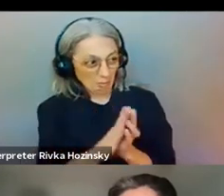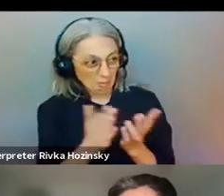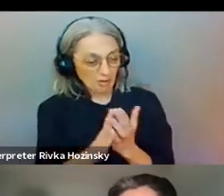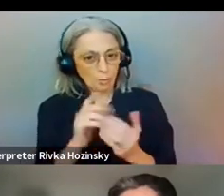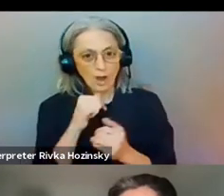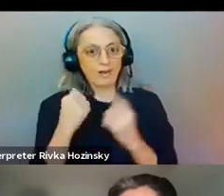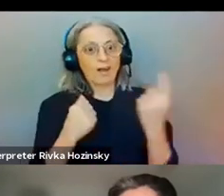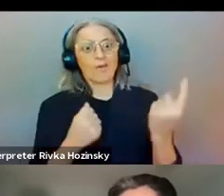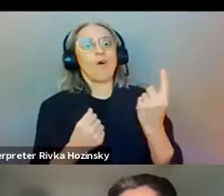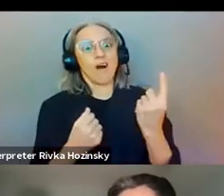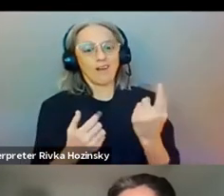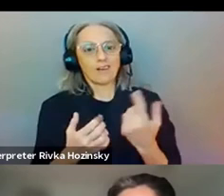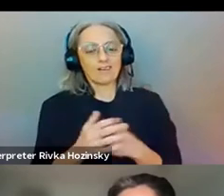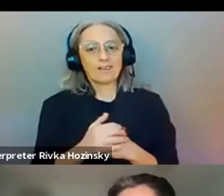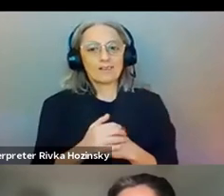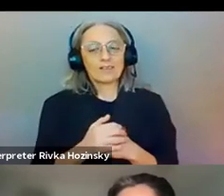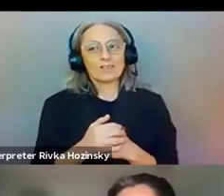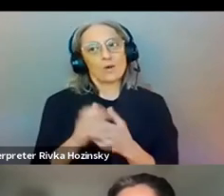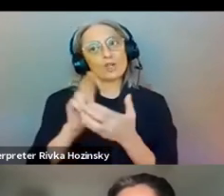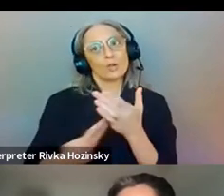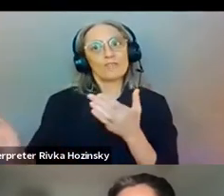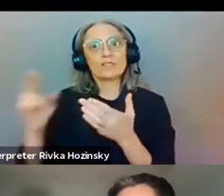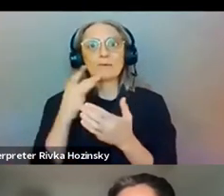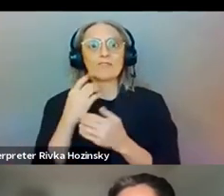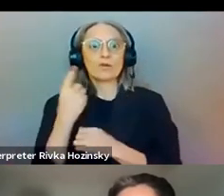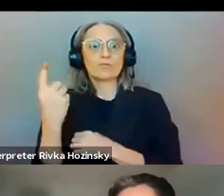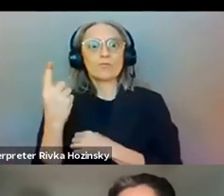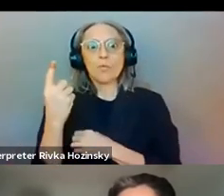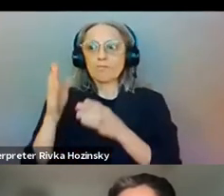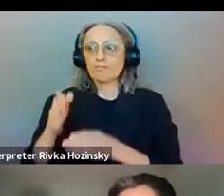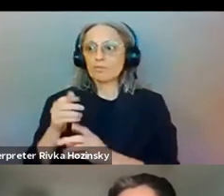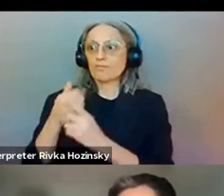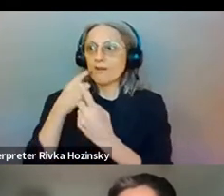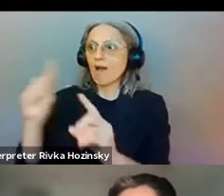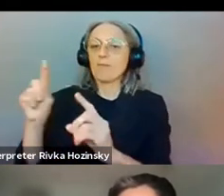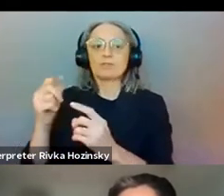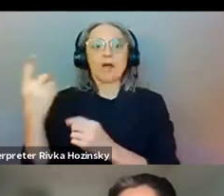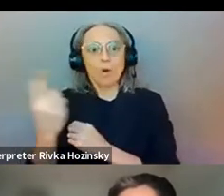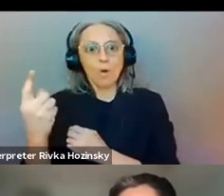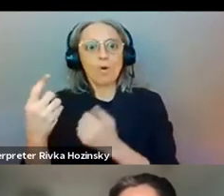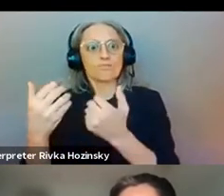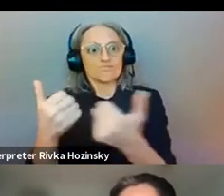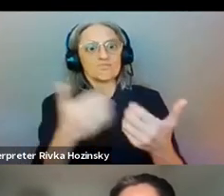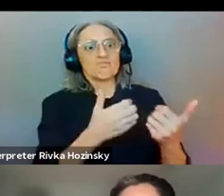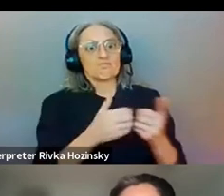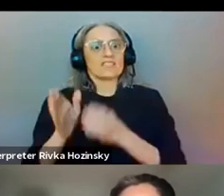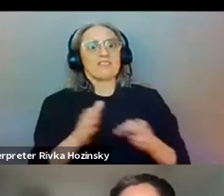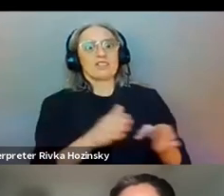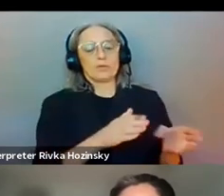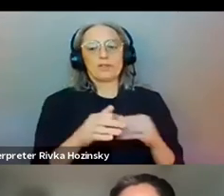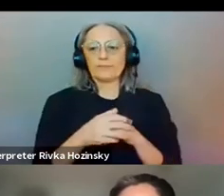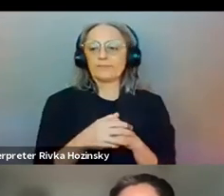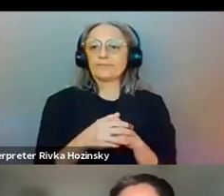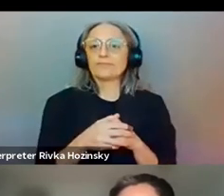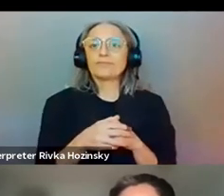the academic realm is looking for. And so, you know, as we're talking about this issue, and co-creation is